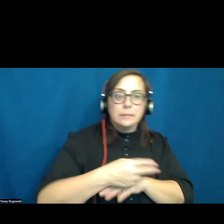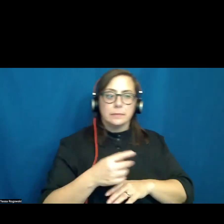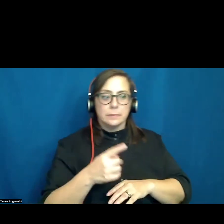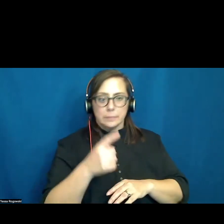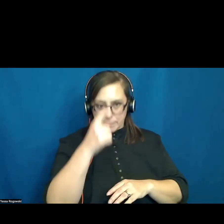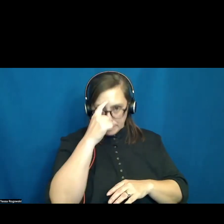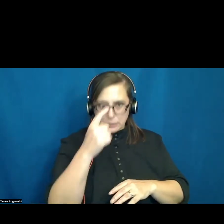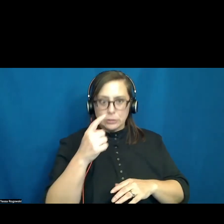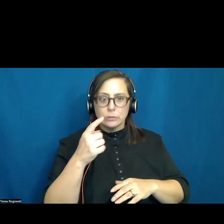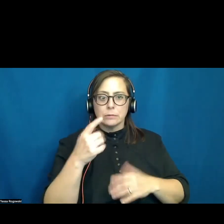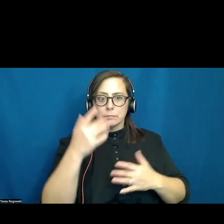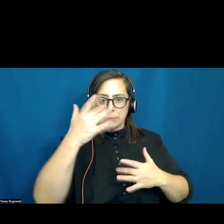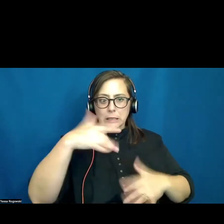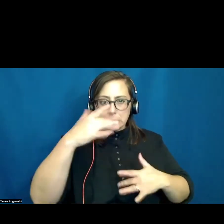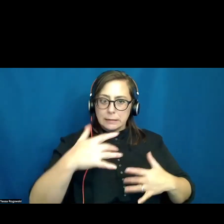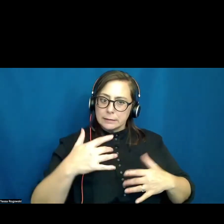all things that are